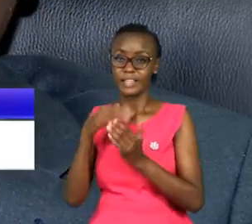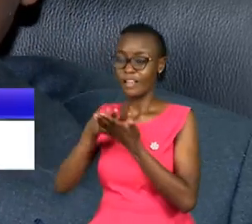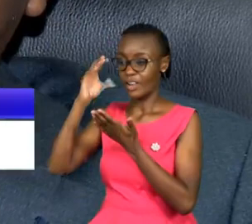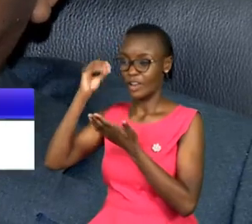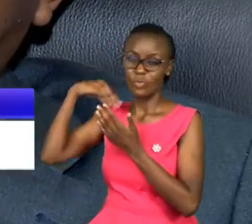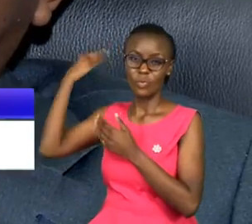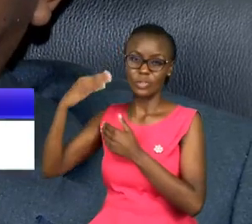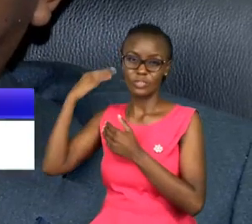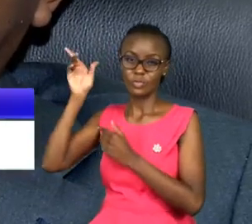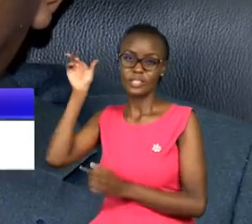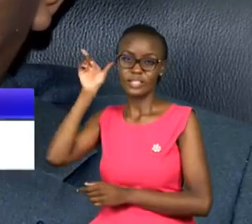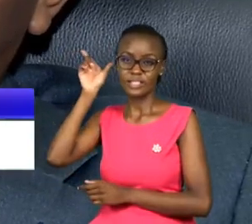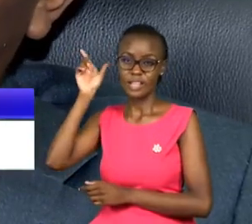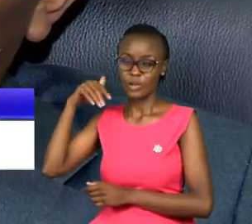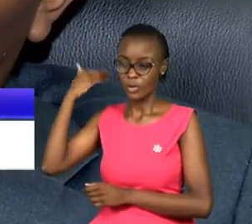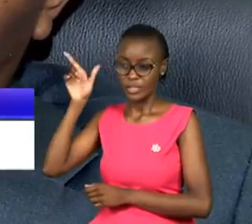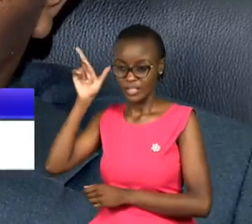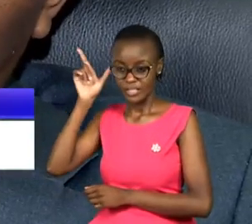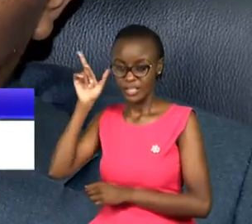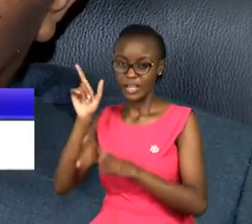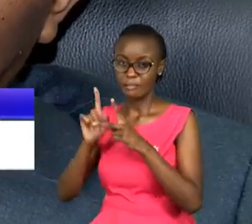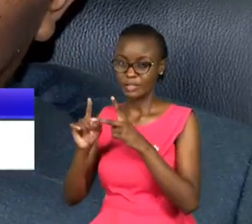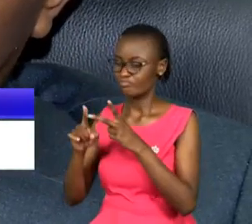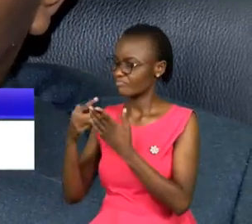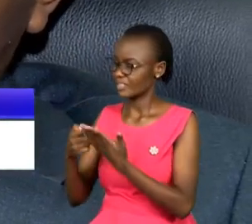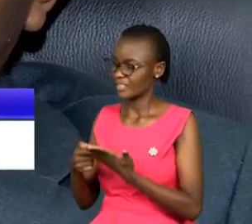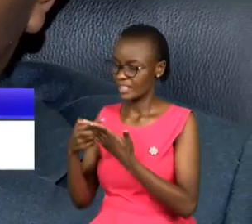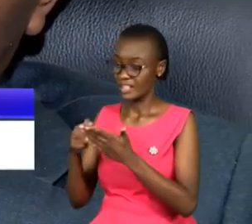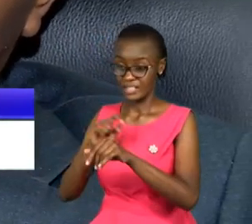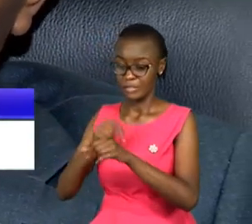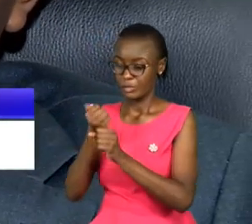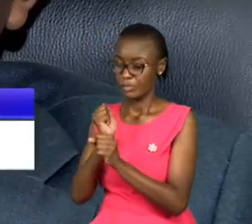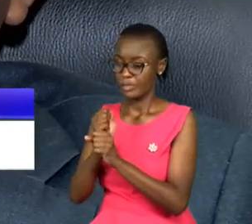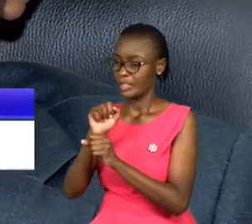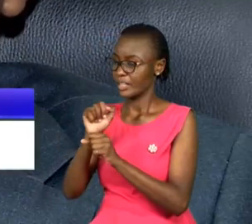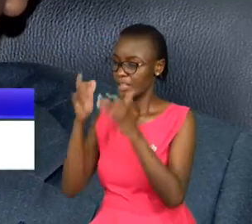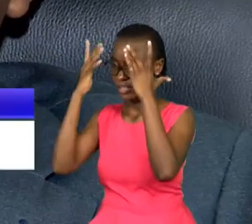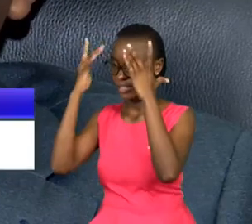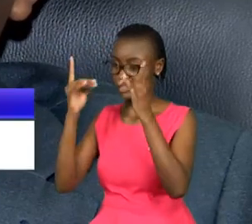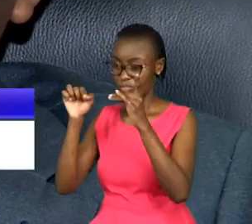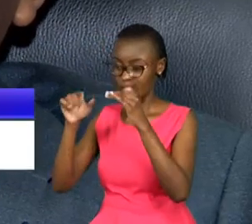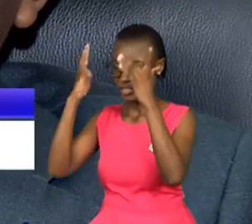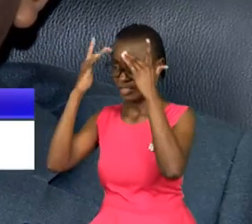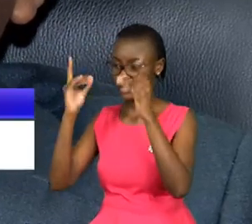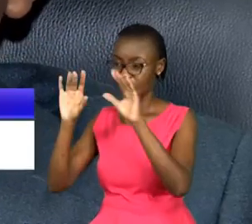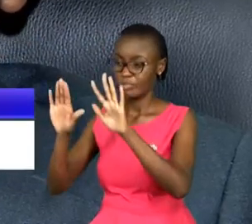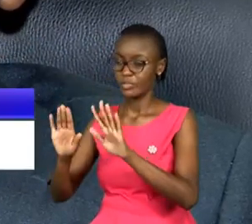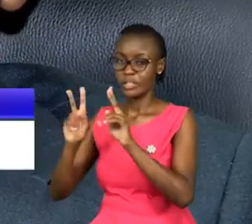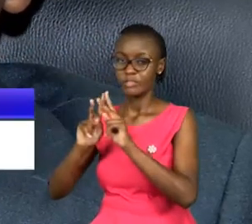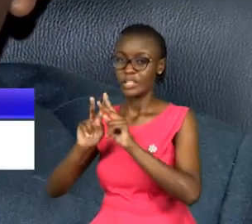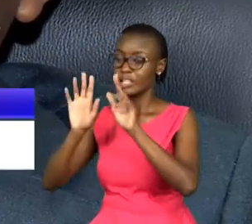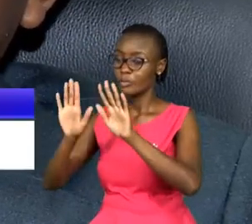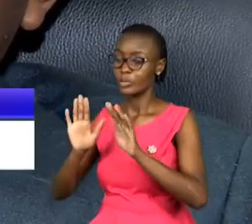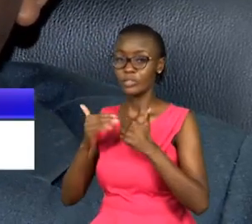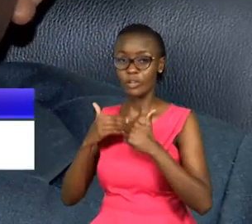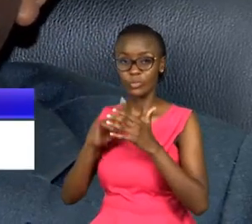listen and also to consult. When you're making decisions, decisions are very important, and therefore it's important to be